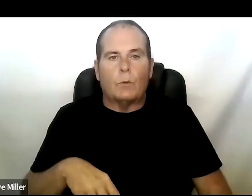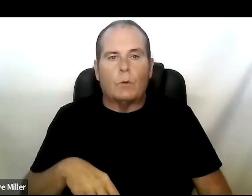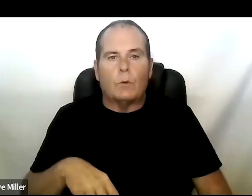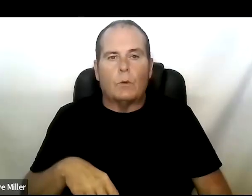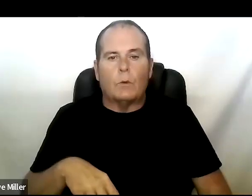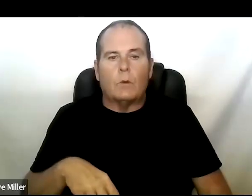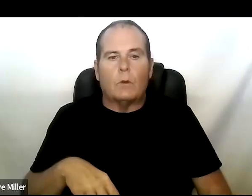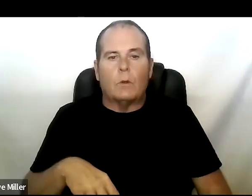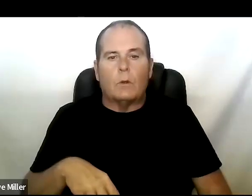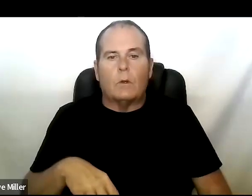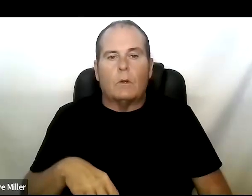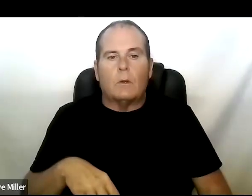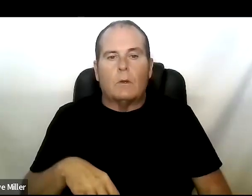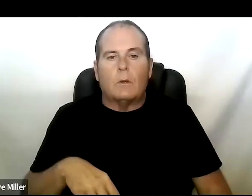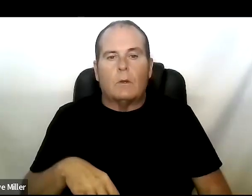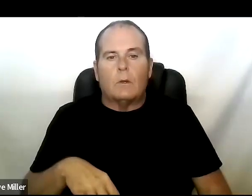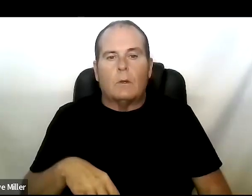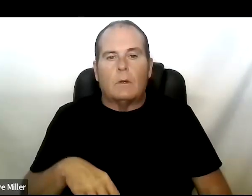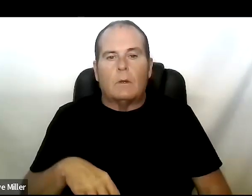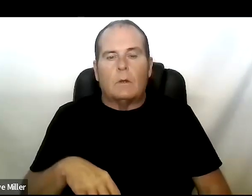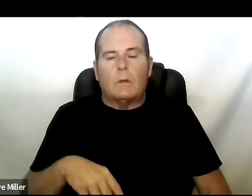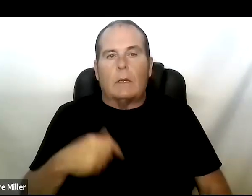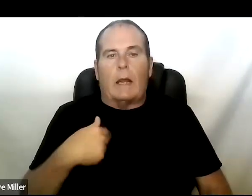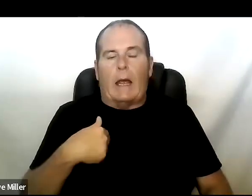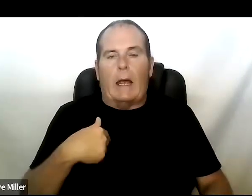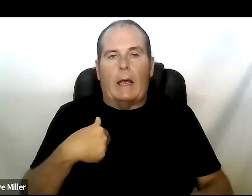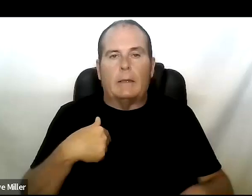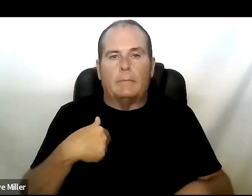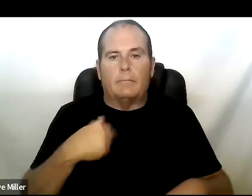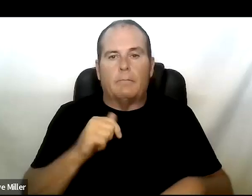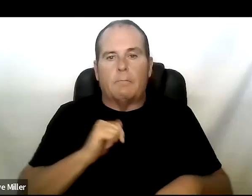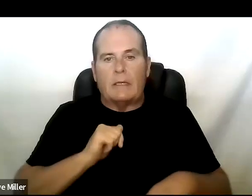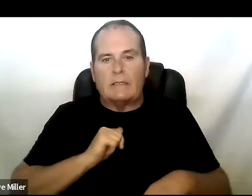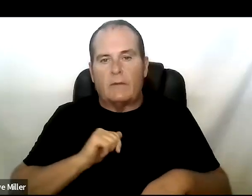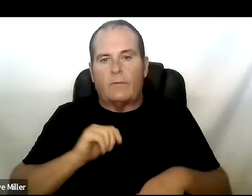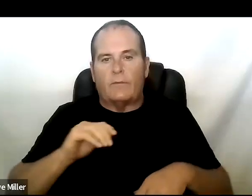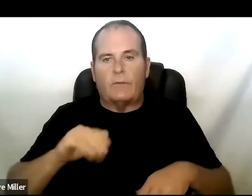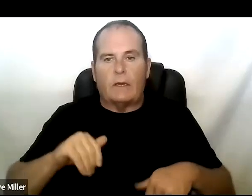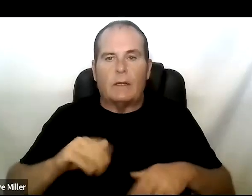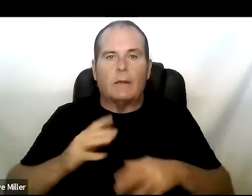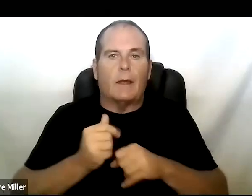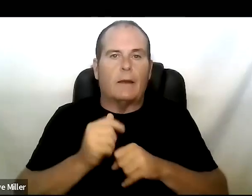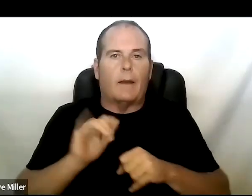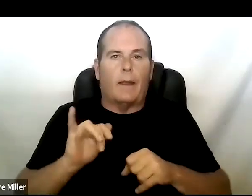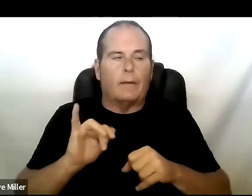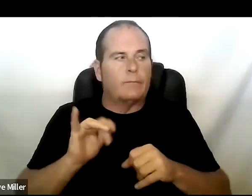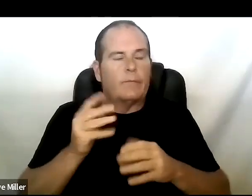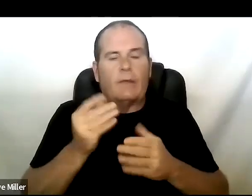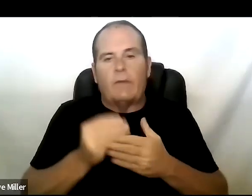You know, I haven't personally had to get the social service, like financial benefits or anything like that, but